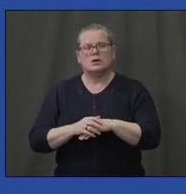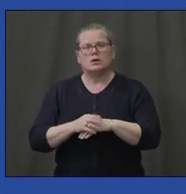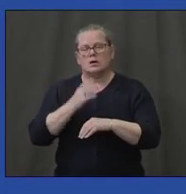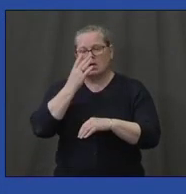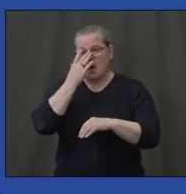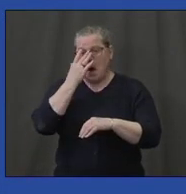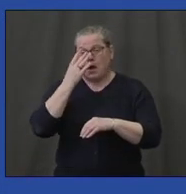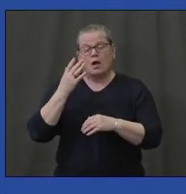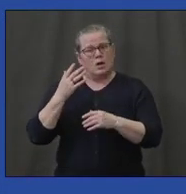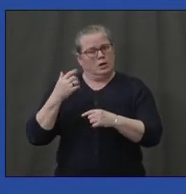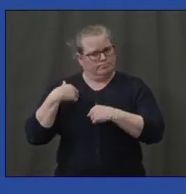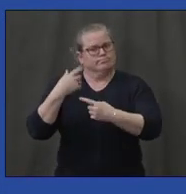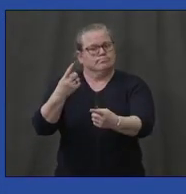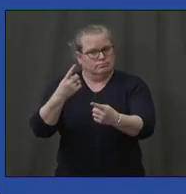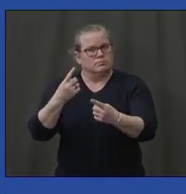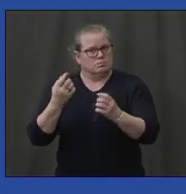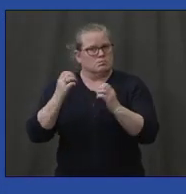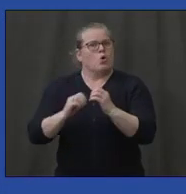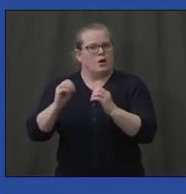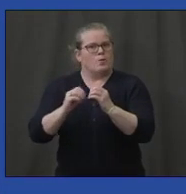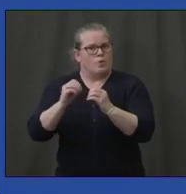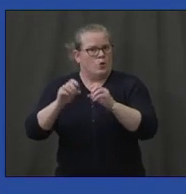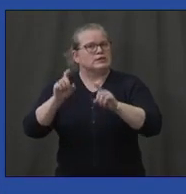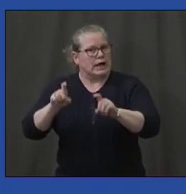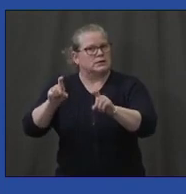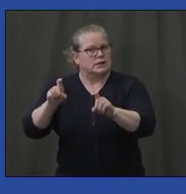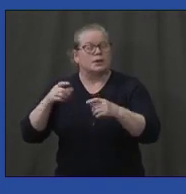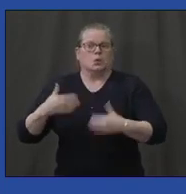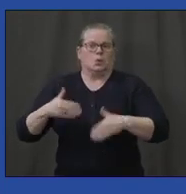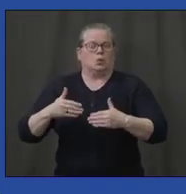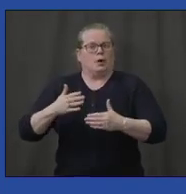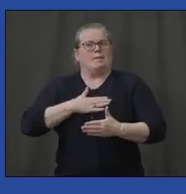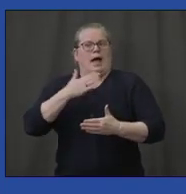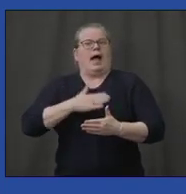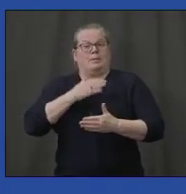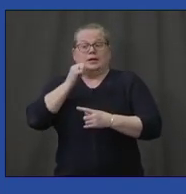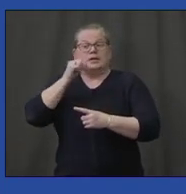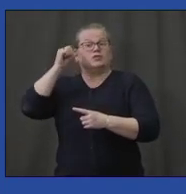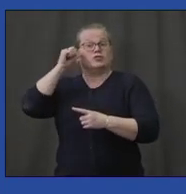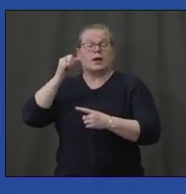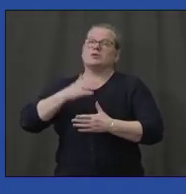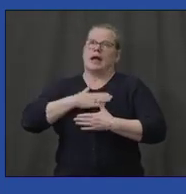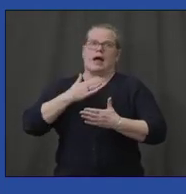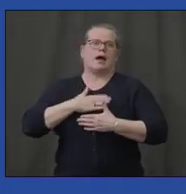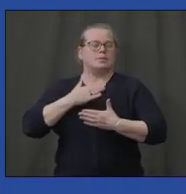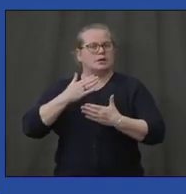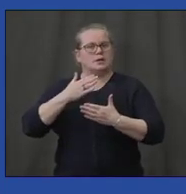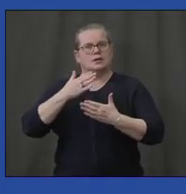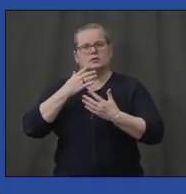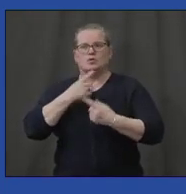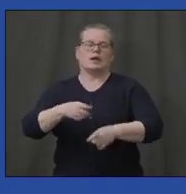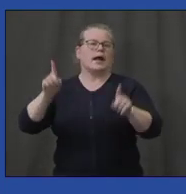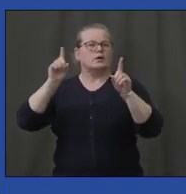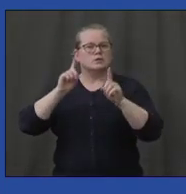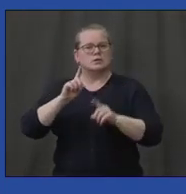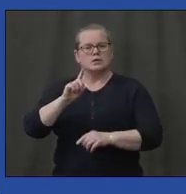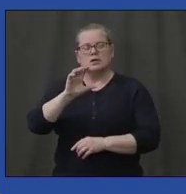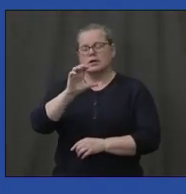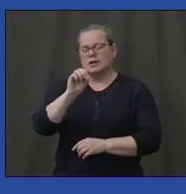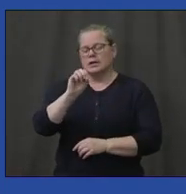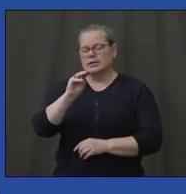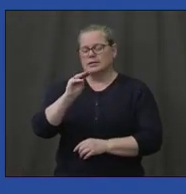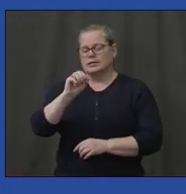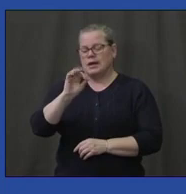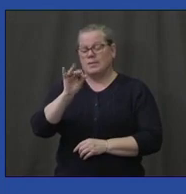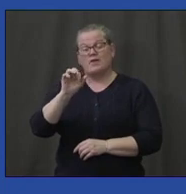testing quite a bit. You see, we did a lot of testing yesterday. I'm really pleased to be able to announce to you today that Semaphore, which is a Connecticut-based company,